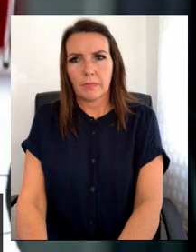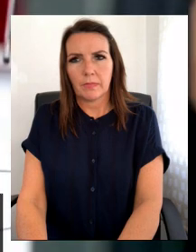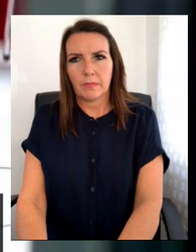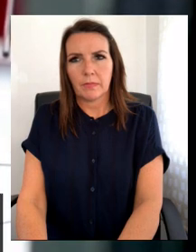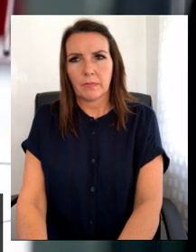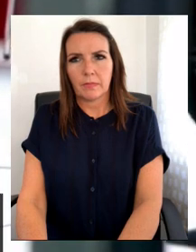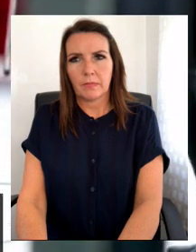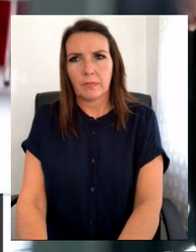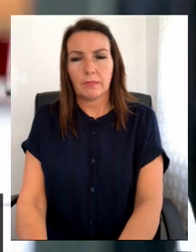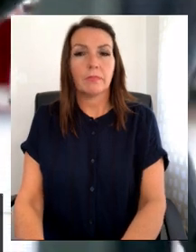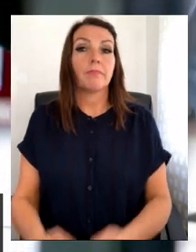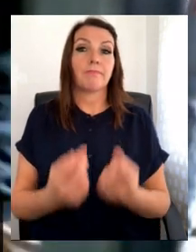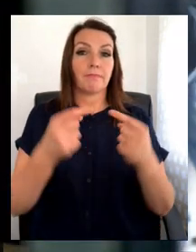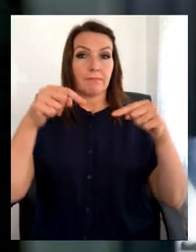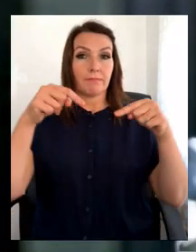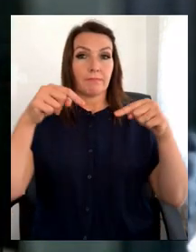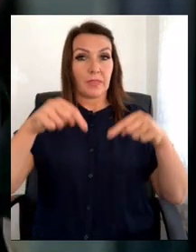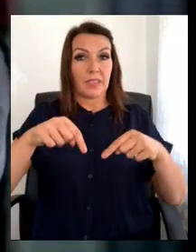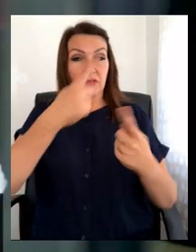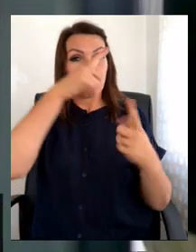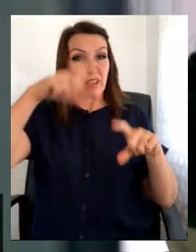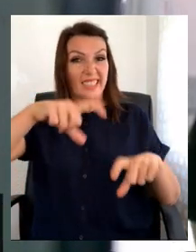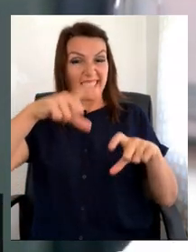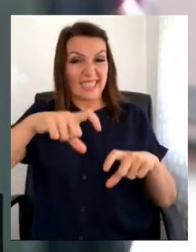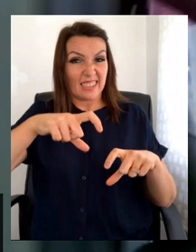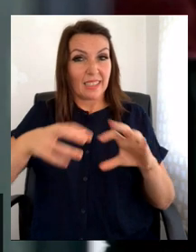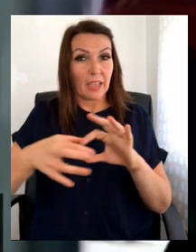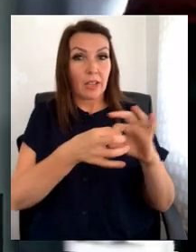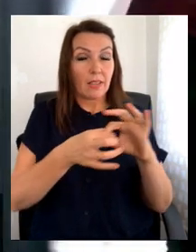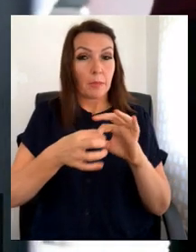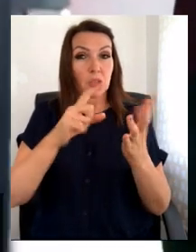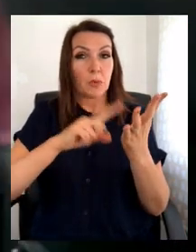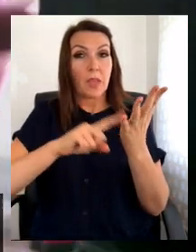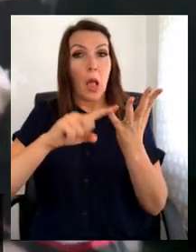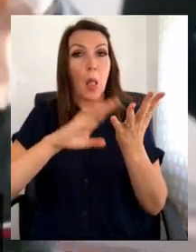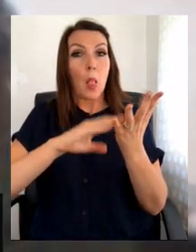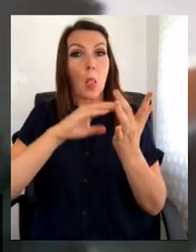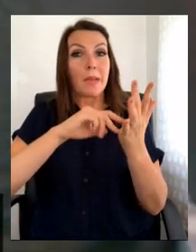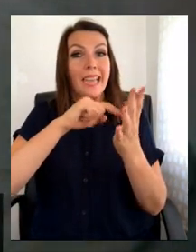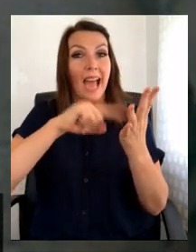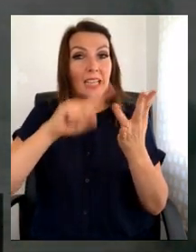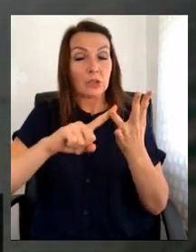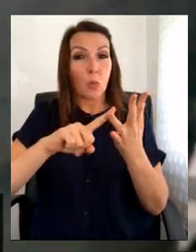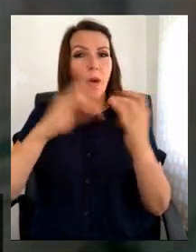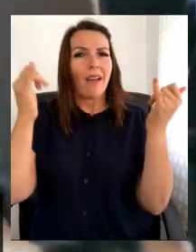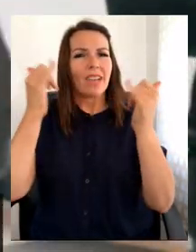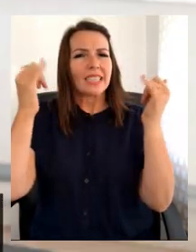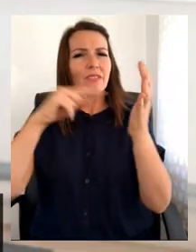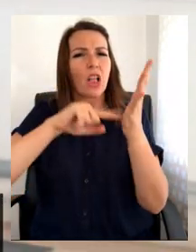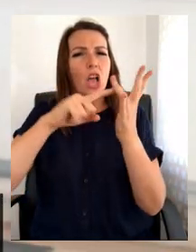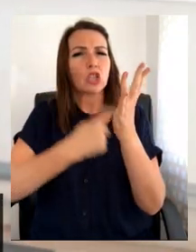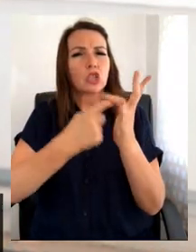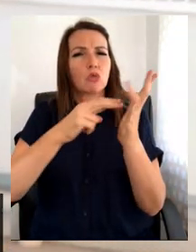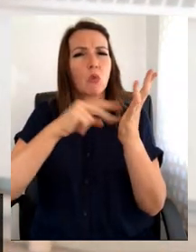So this was a residency done in collaboration with Luminato, which is a festival in Toronto. And we